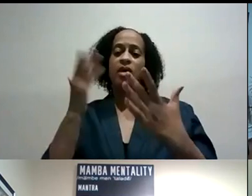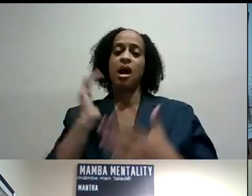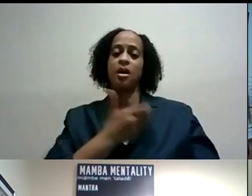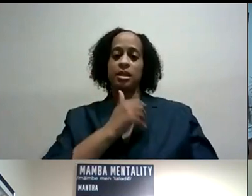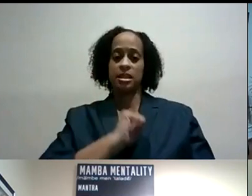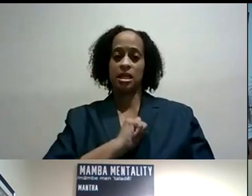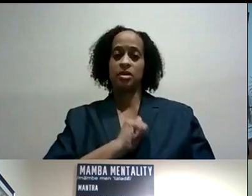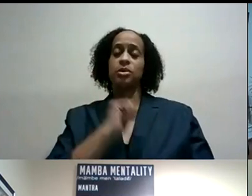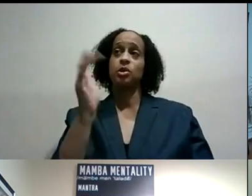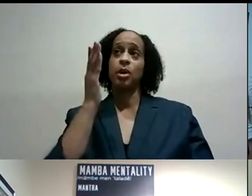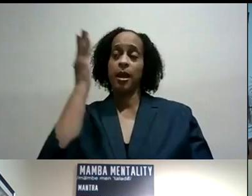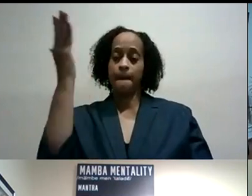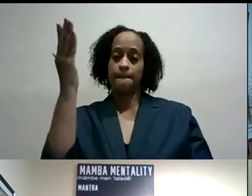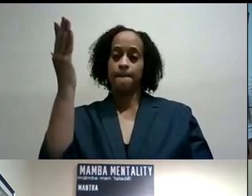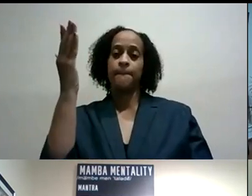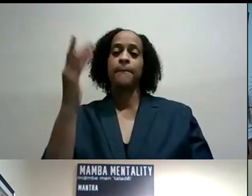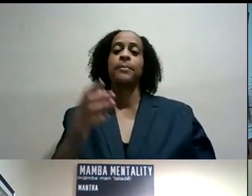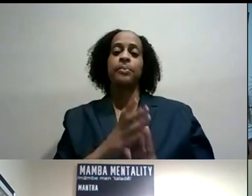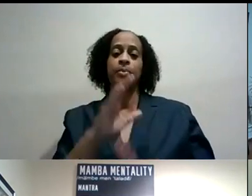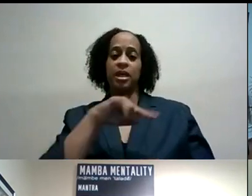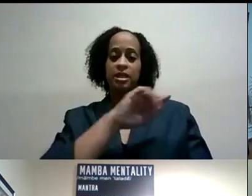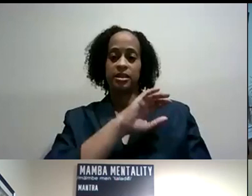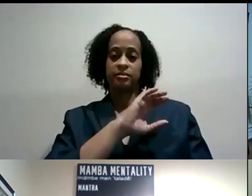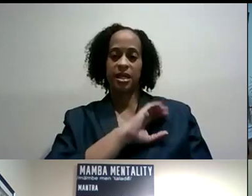to him. Yes. And